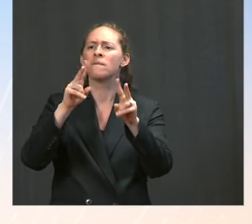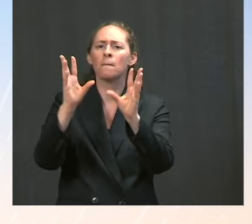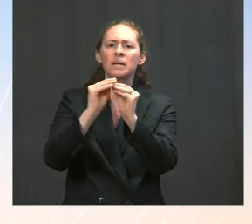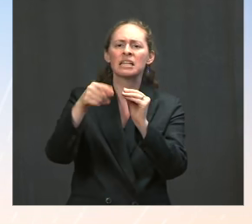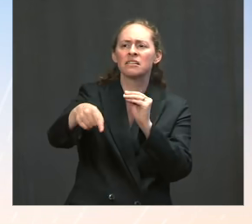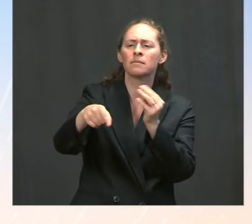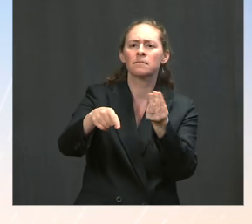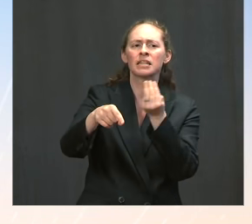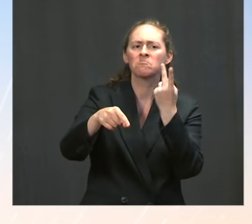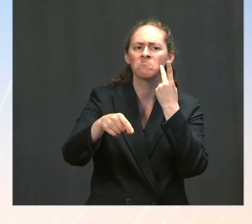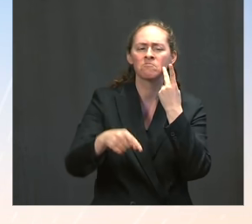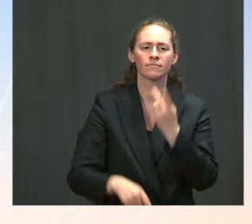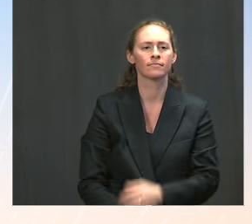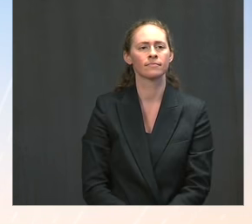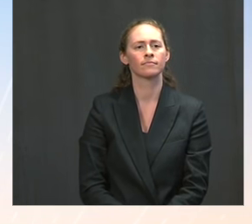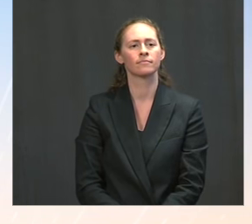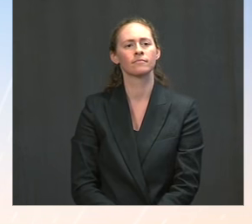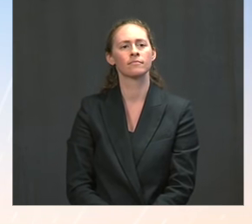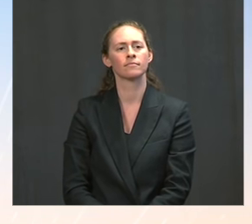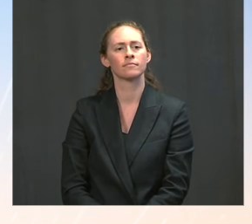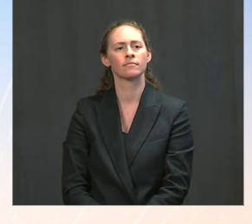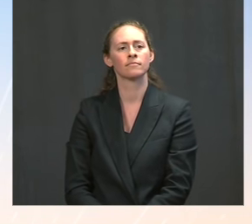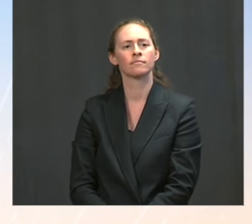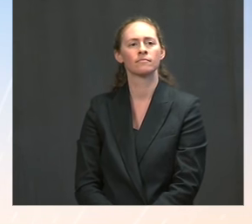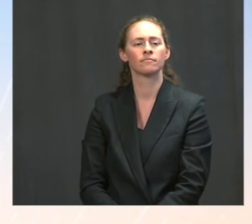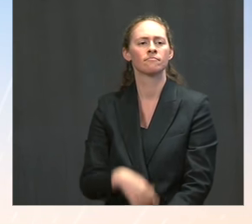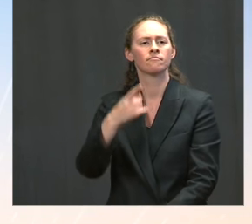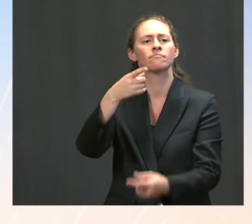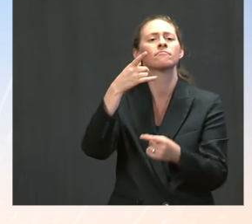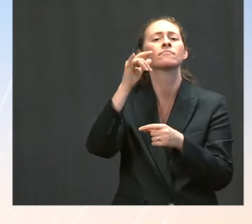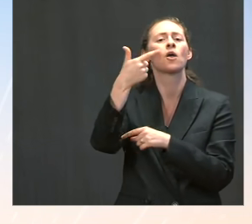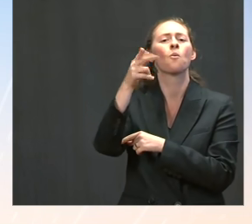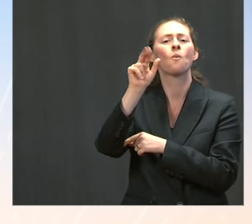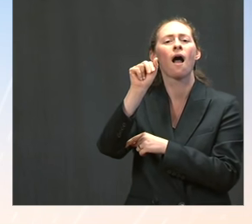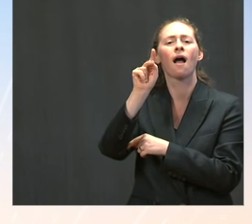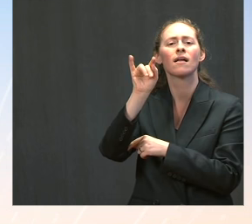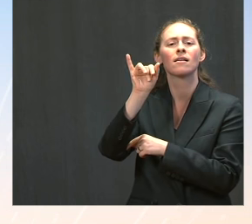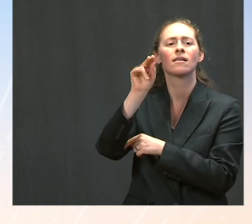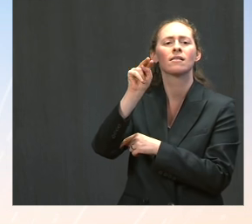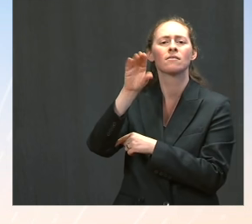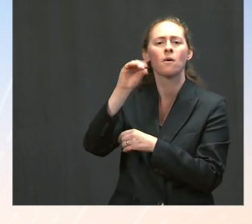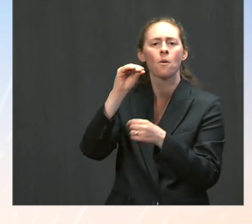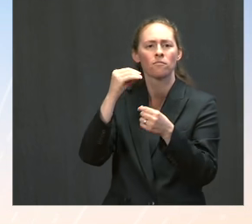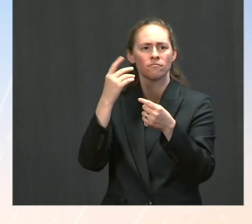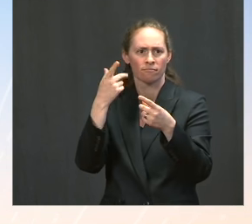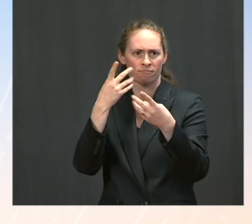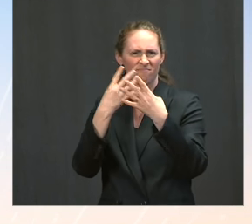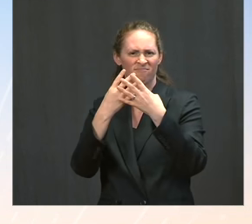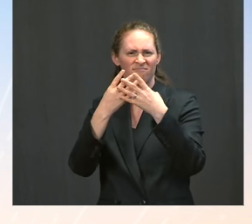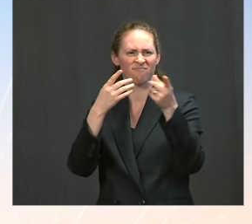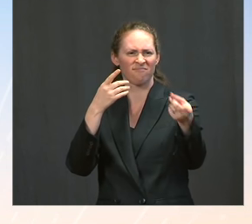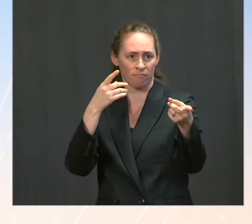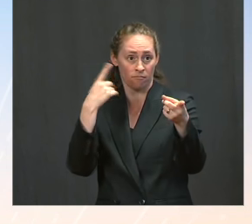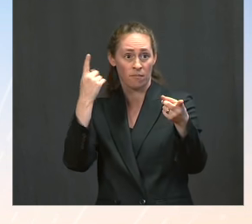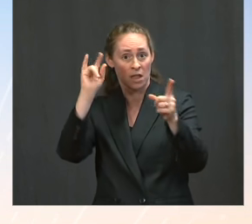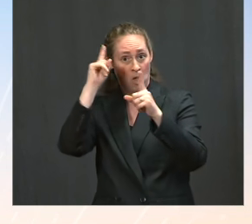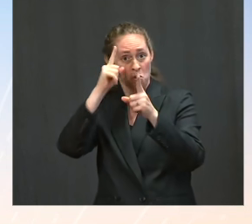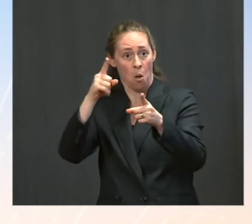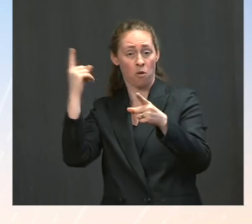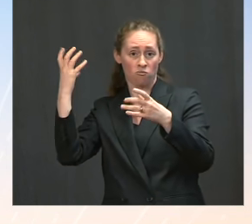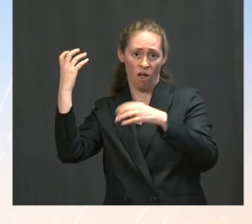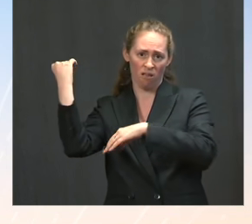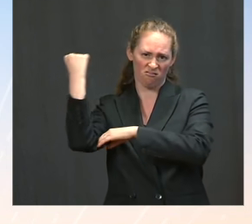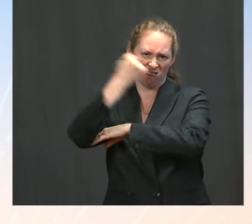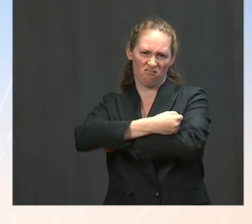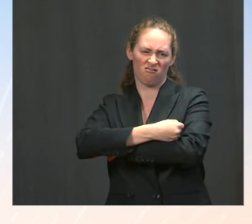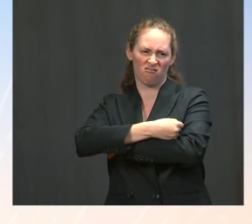Guantanamo Bay. I heard you say, I guess last week, that the goal is closed, the detention facility there.